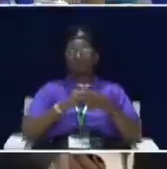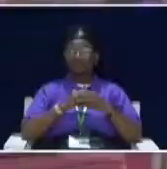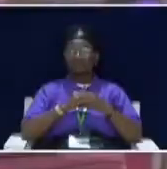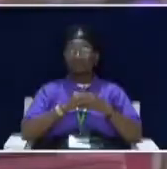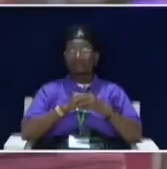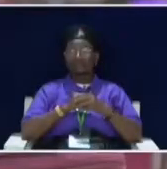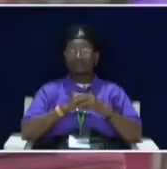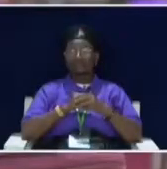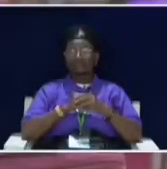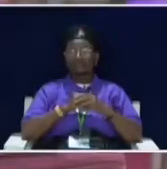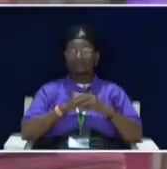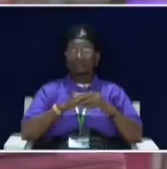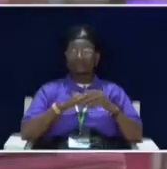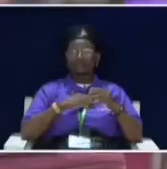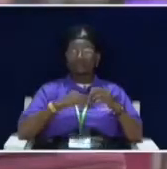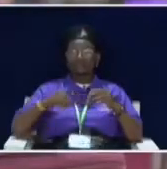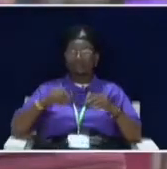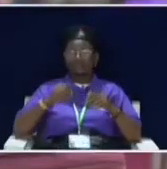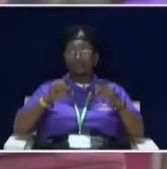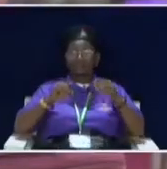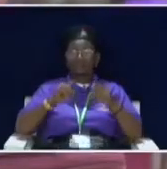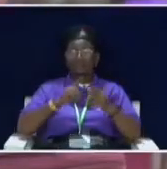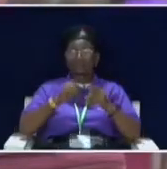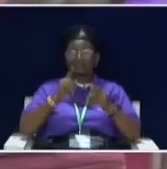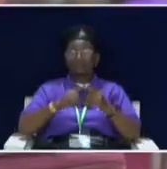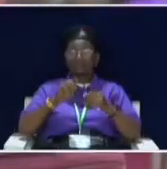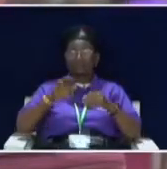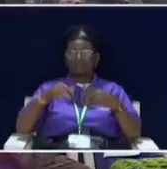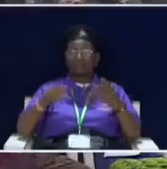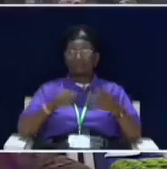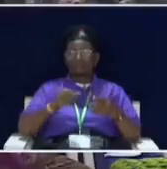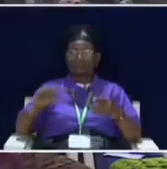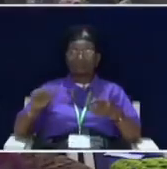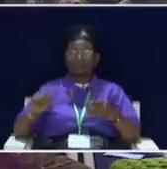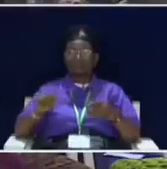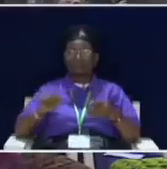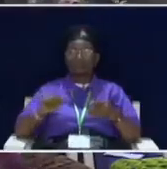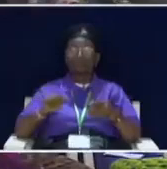And then give a round of applause for those who have spoken before me.